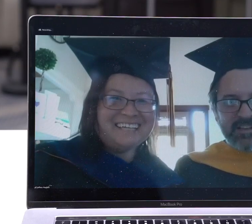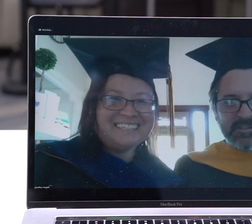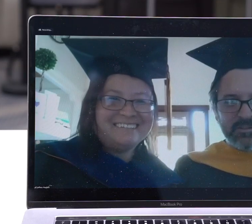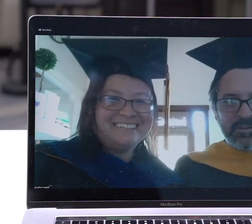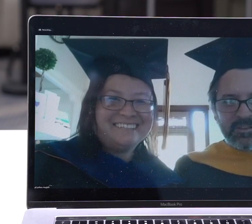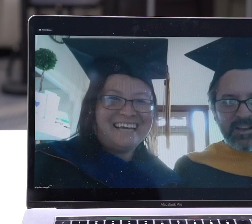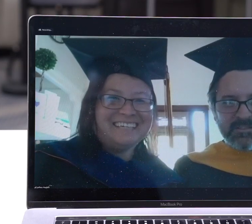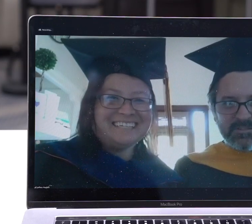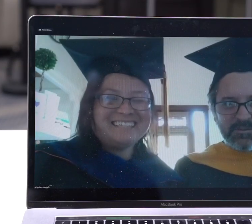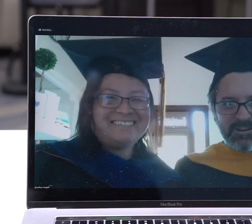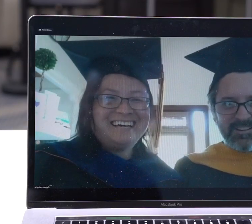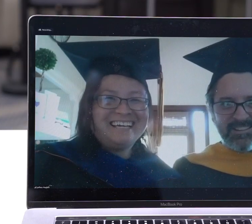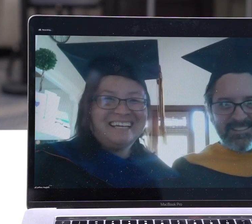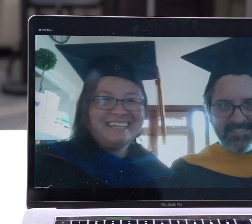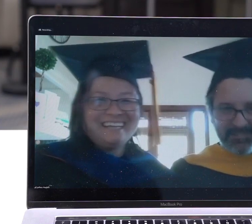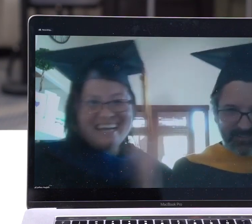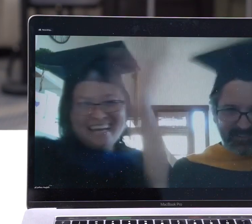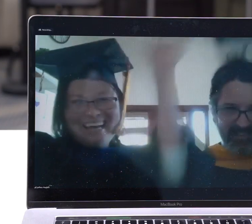Congratulations, class of